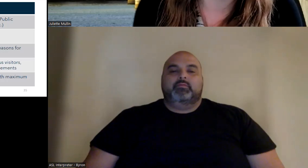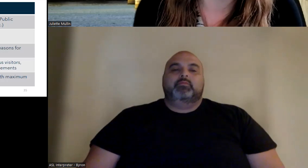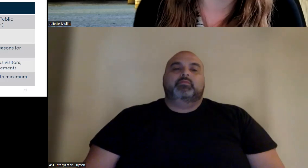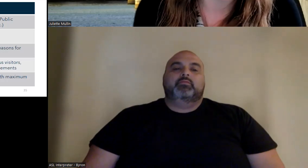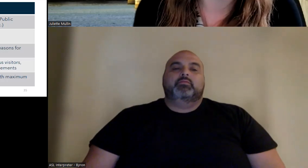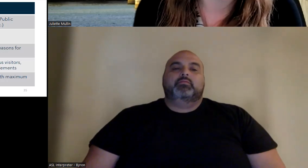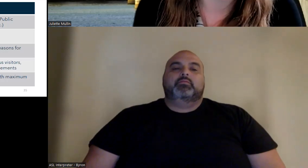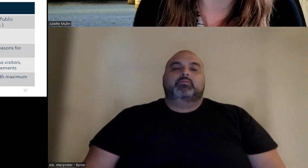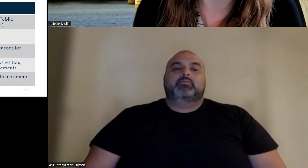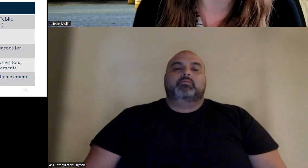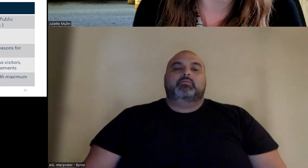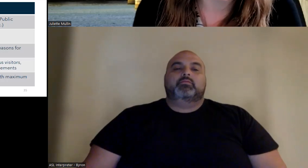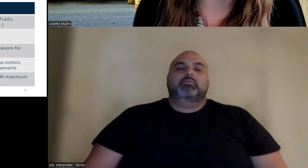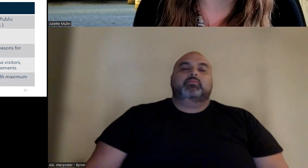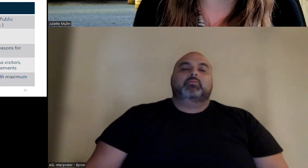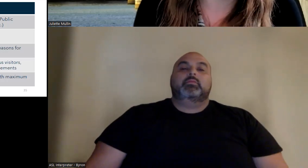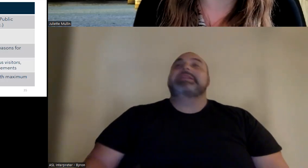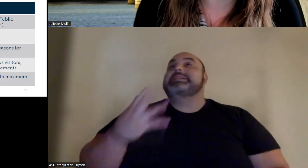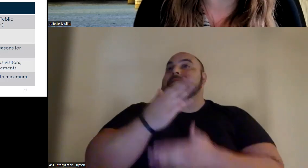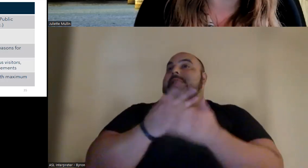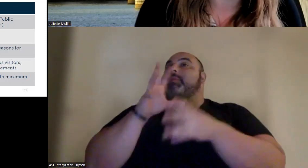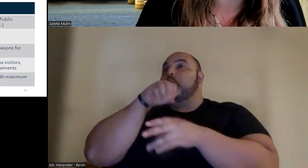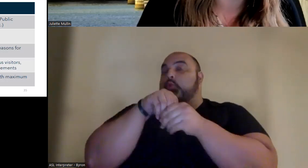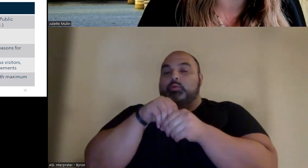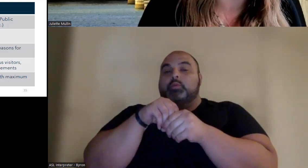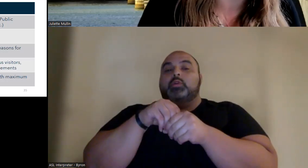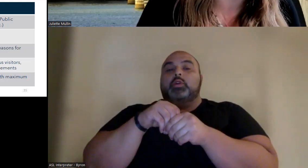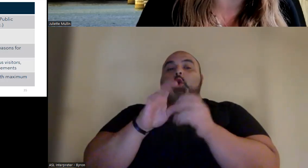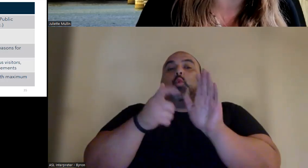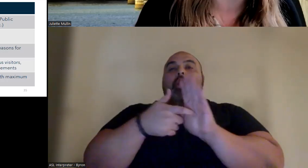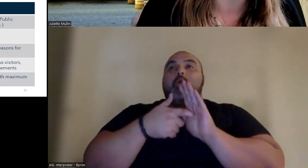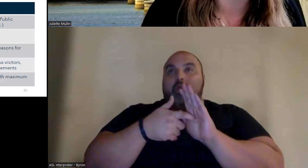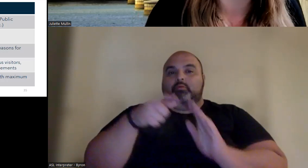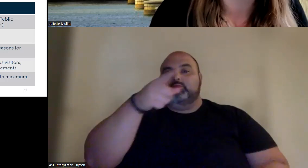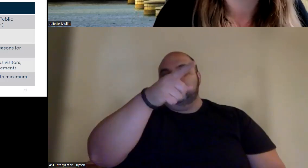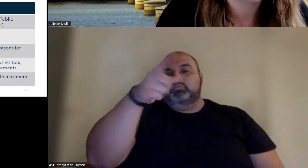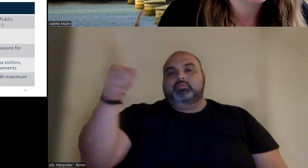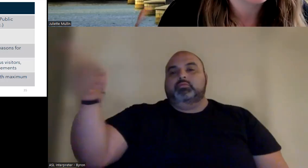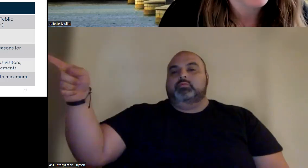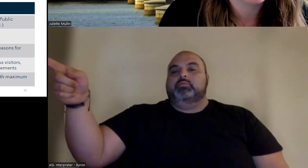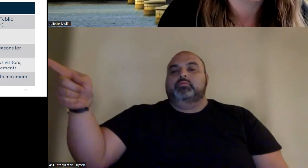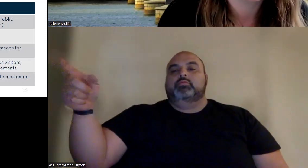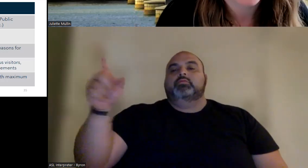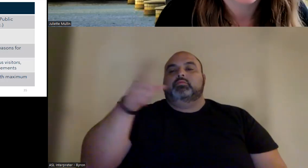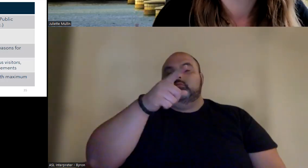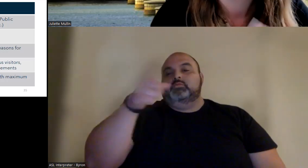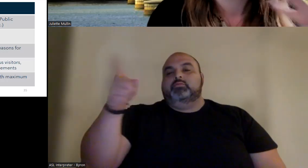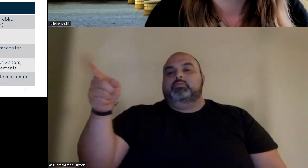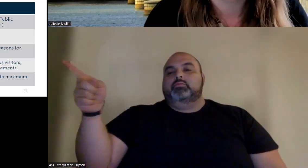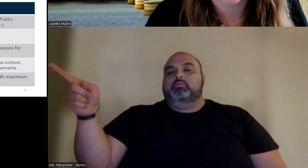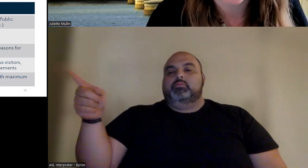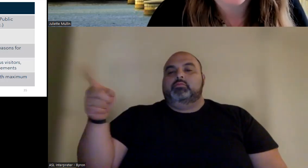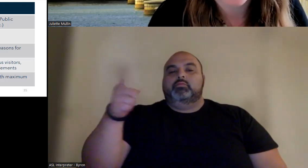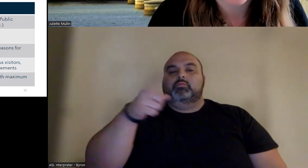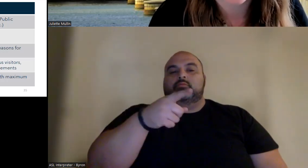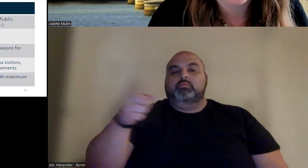Some state approaches for this include requiring that visitors follow guidelines and safety protocols established by